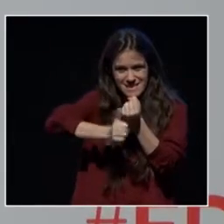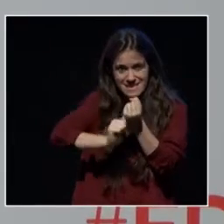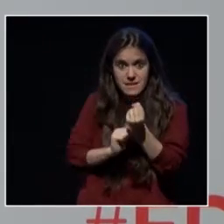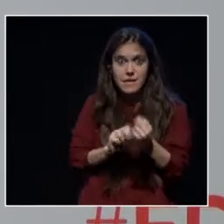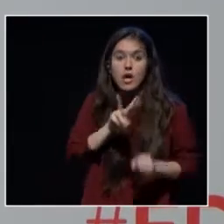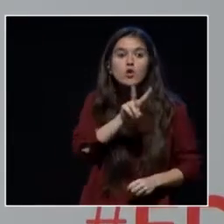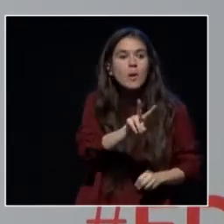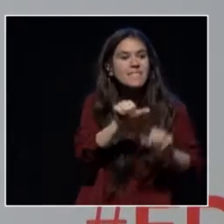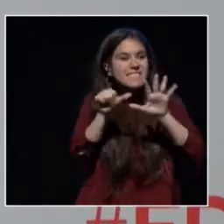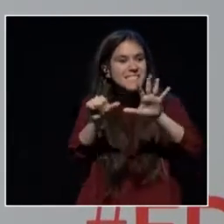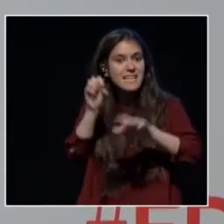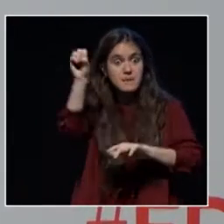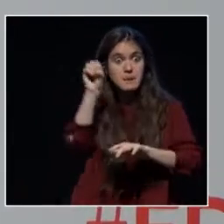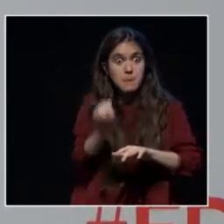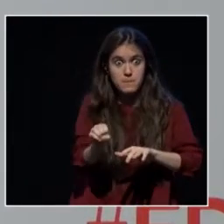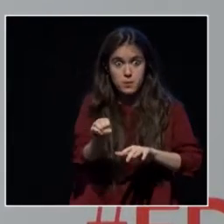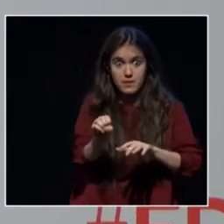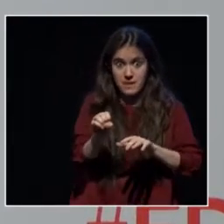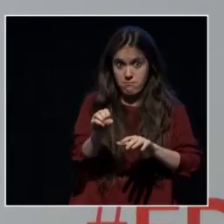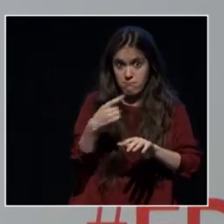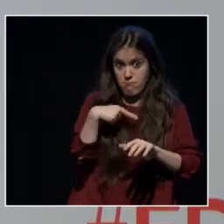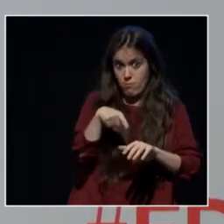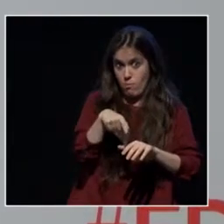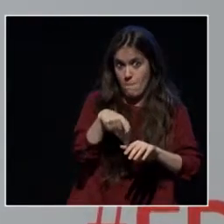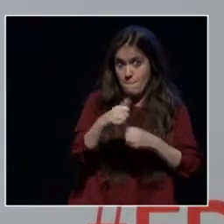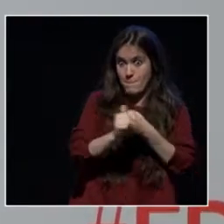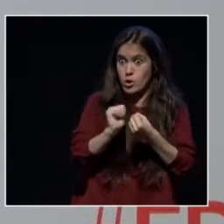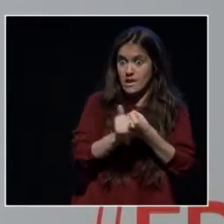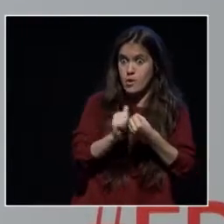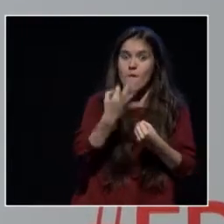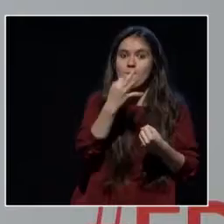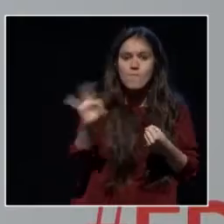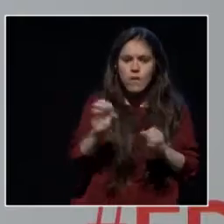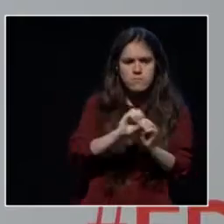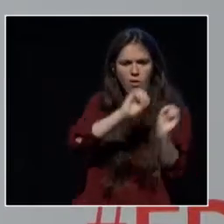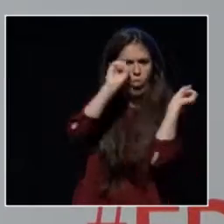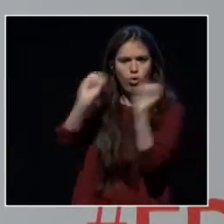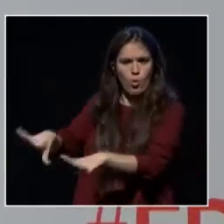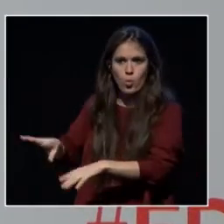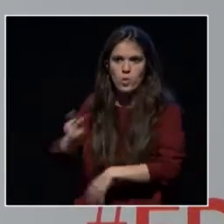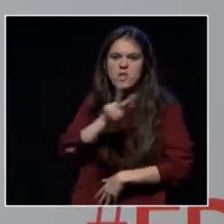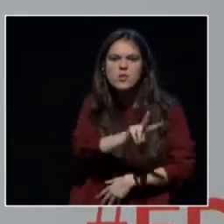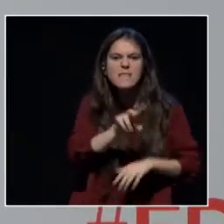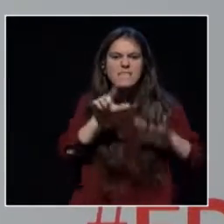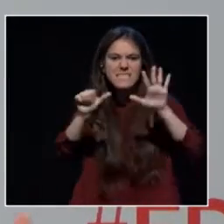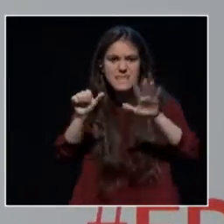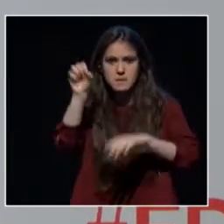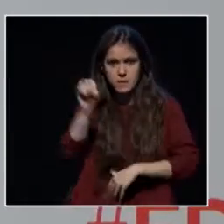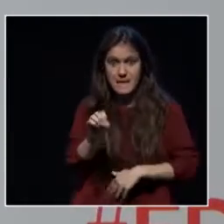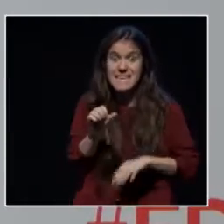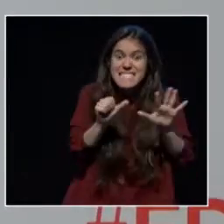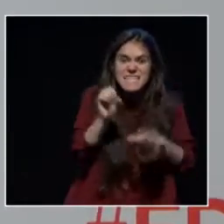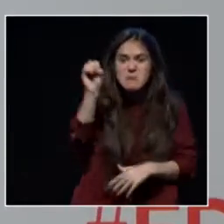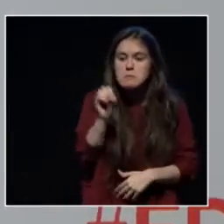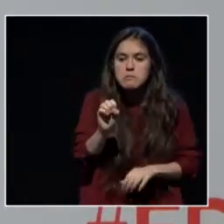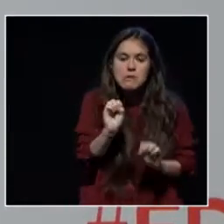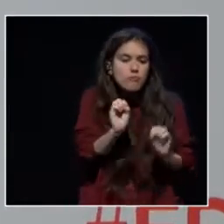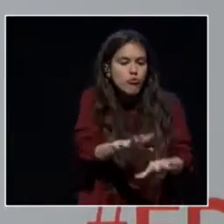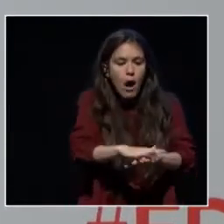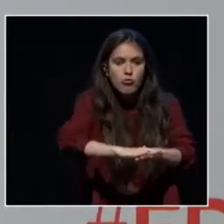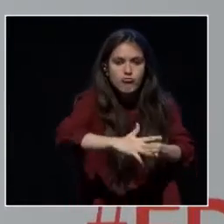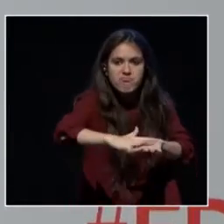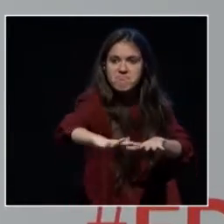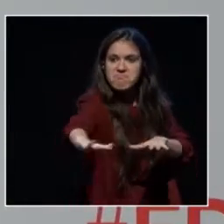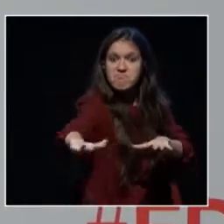26% of the potato grown in France is thrown away. 20% thrown away, 6% remains on the ground. So what they did now is a